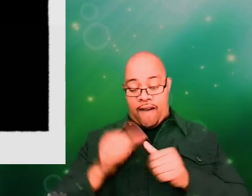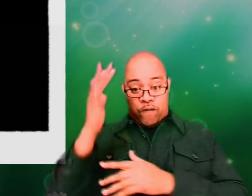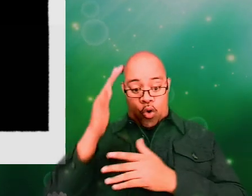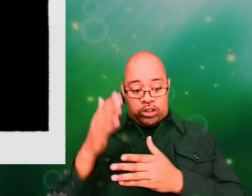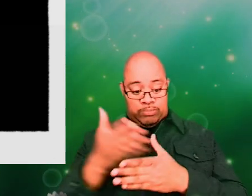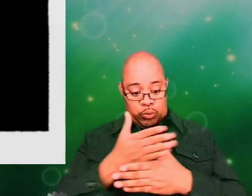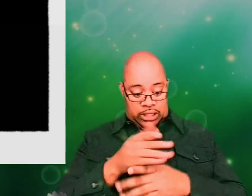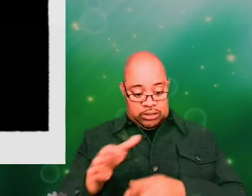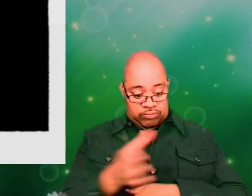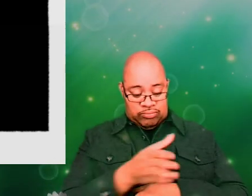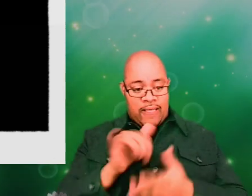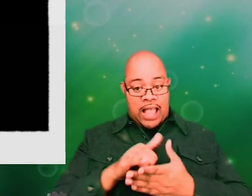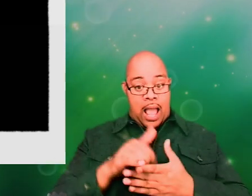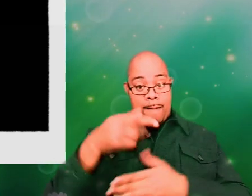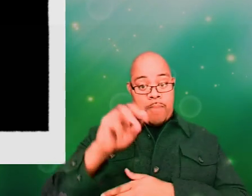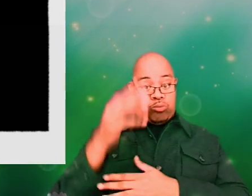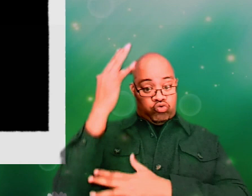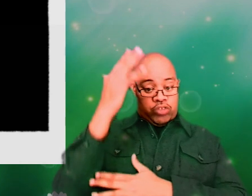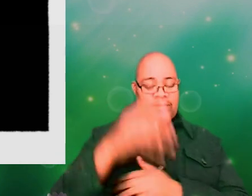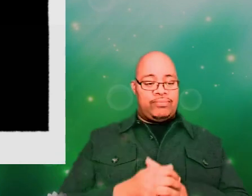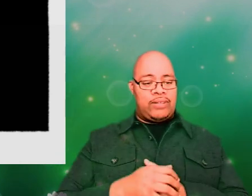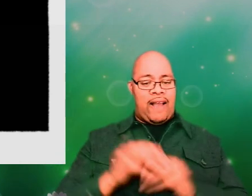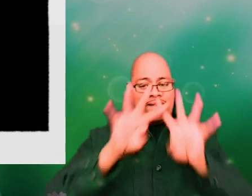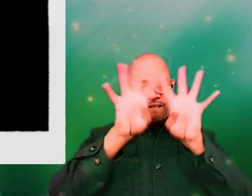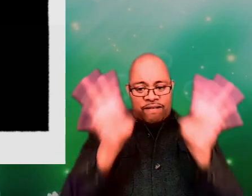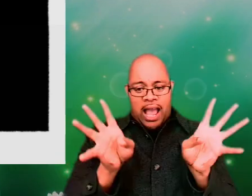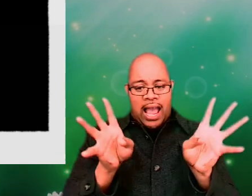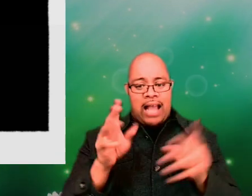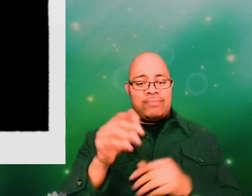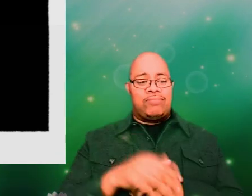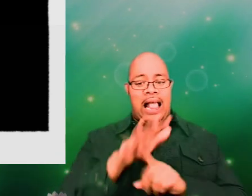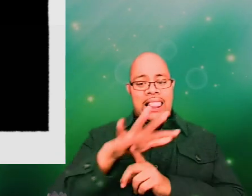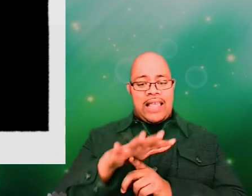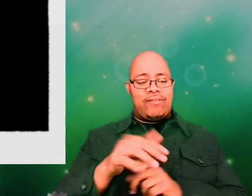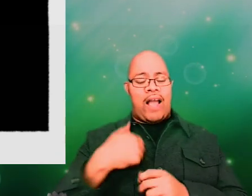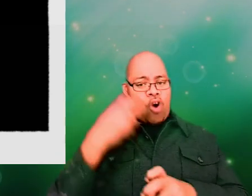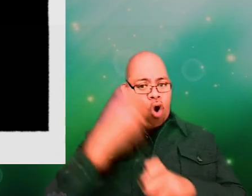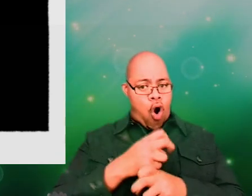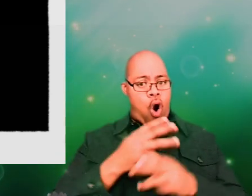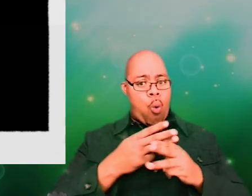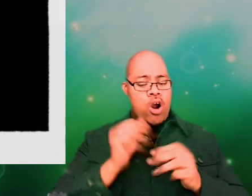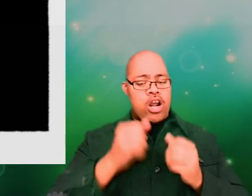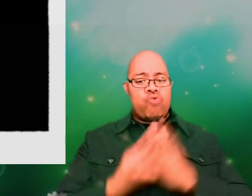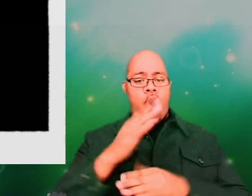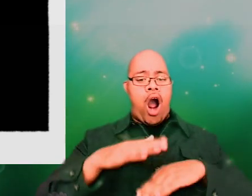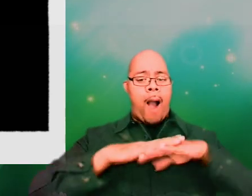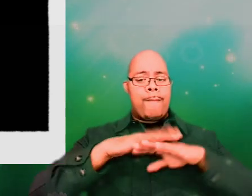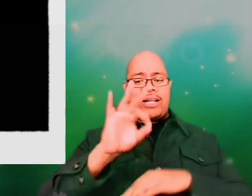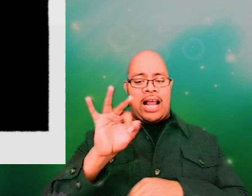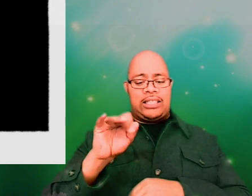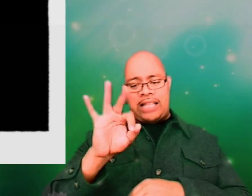forest. This palm of curved, fan-shaped leaves supported by hardy wood stalks can grow up to 90 feet